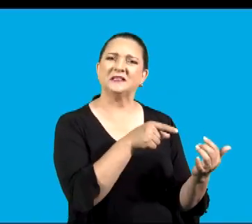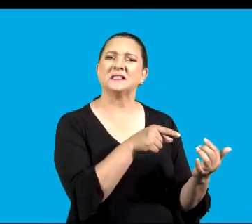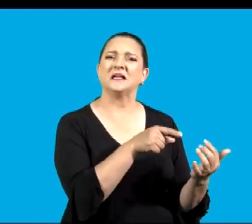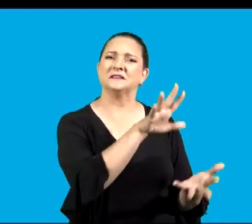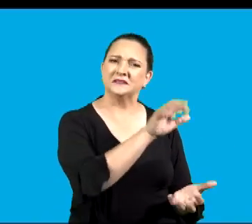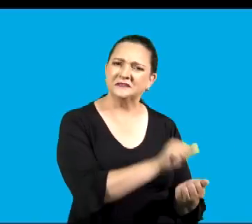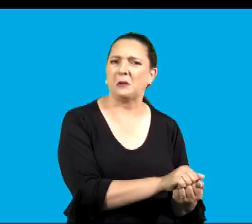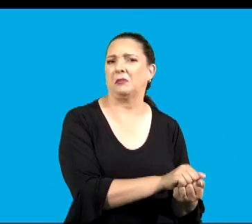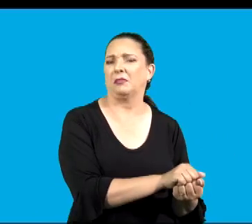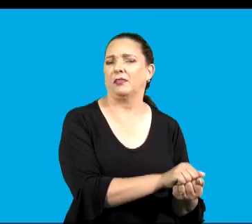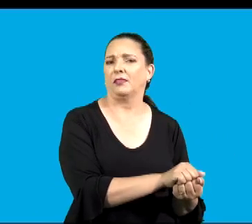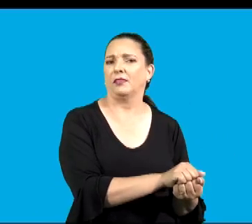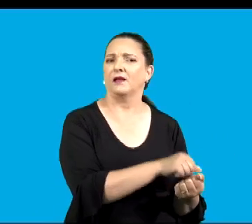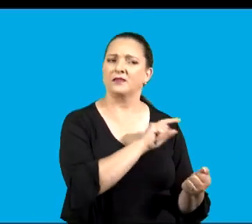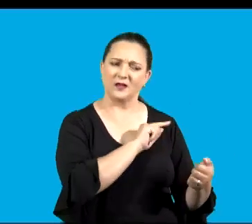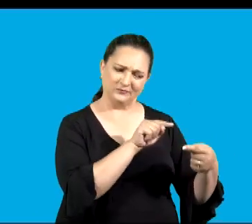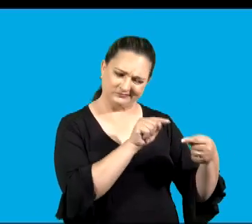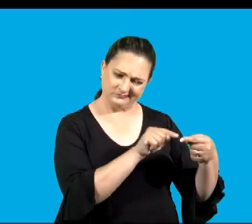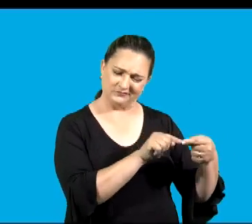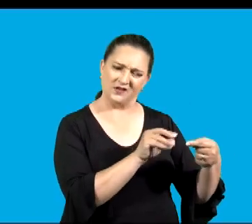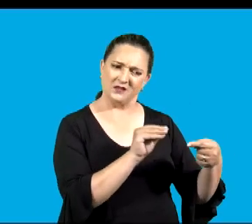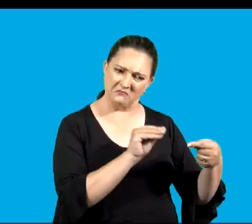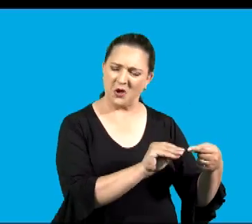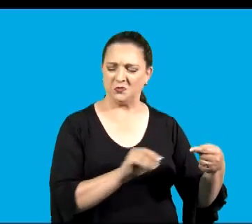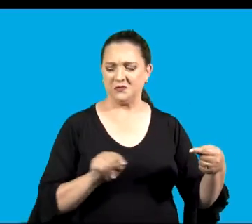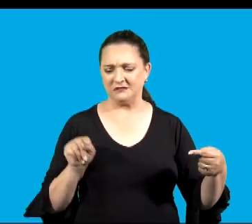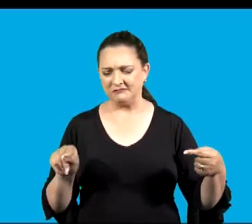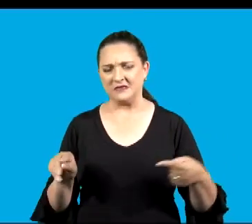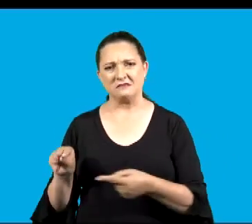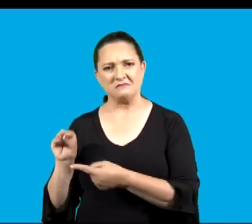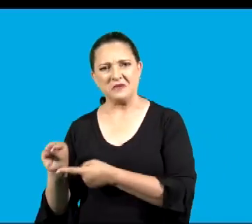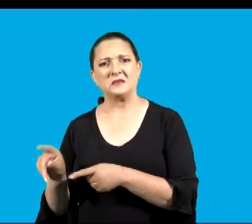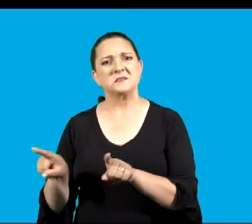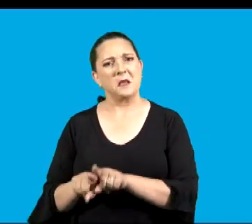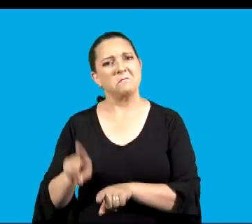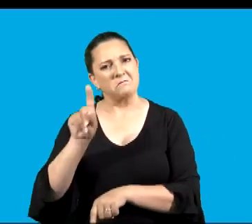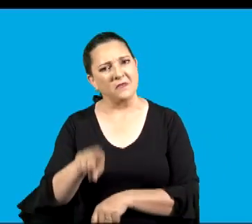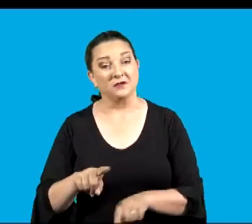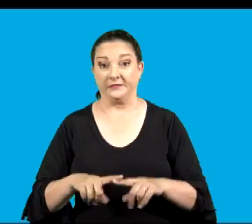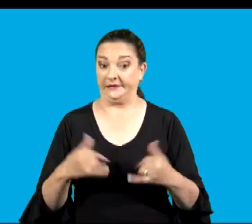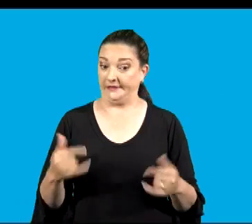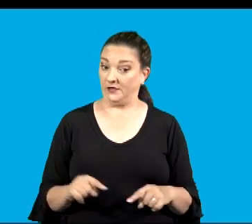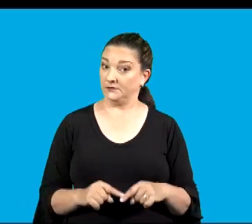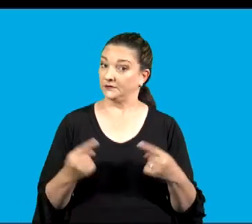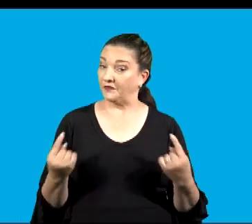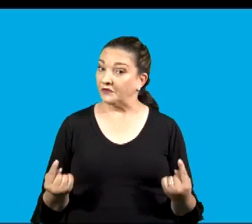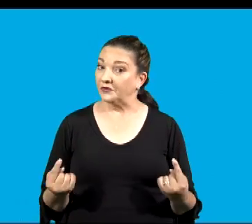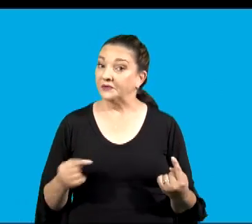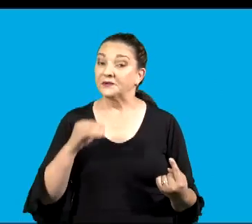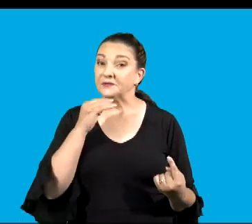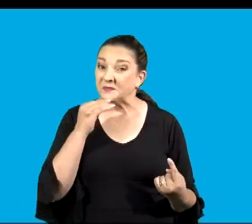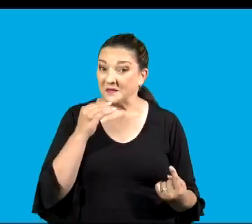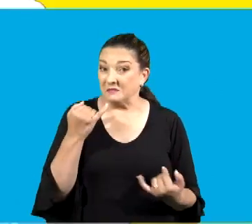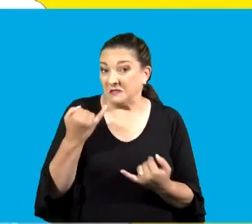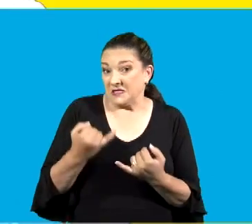of your creditors list. Hence, the amounts must be the same. In this case, they are not the same. That indicates that there are